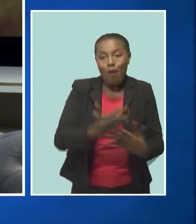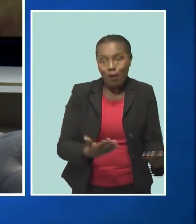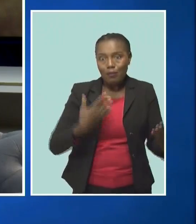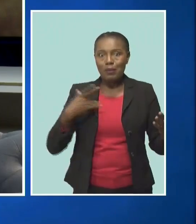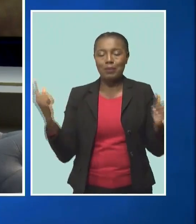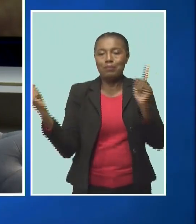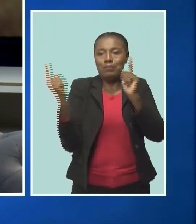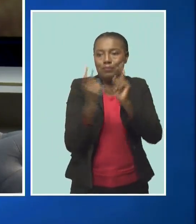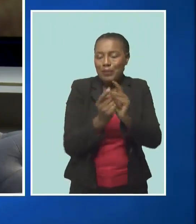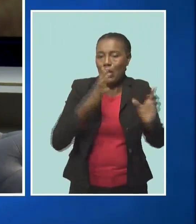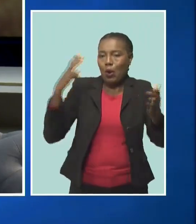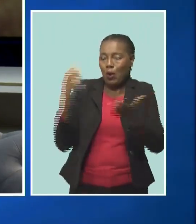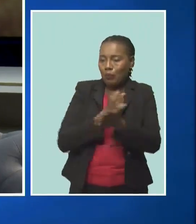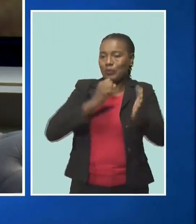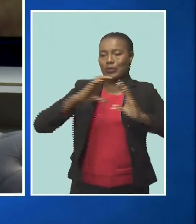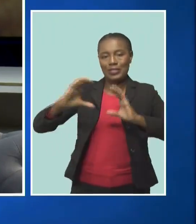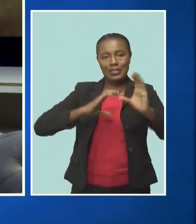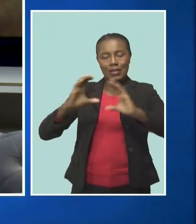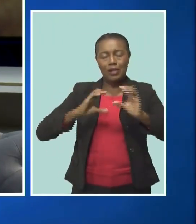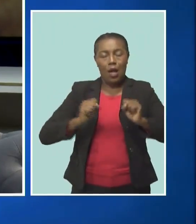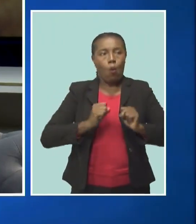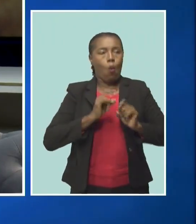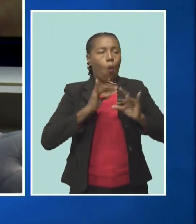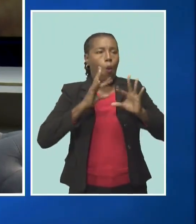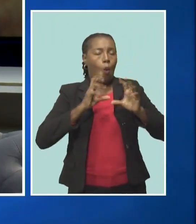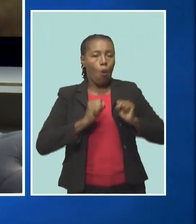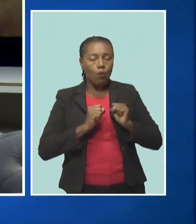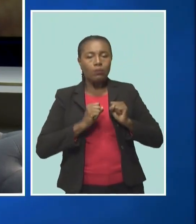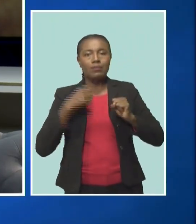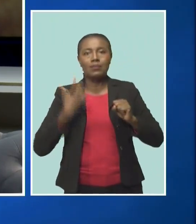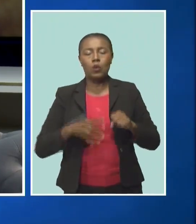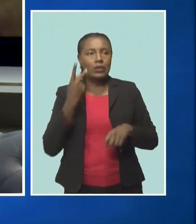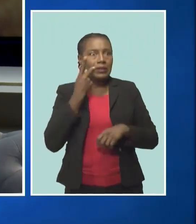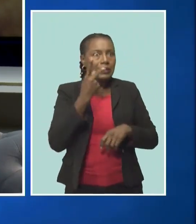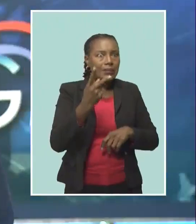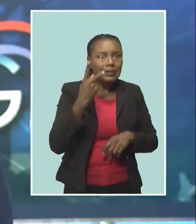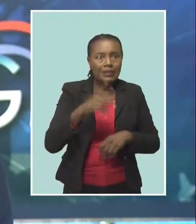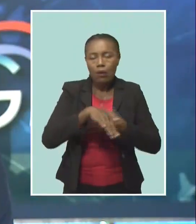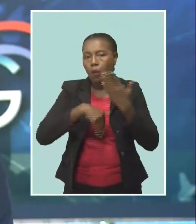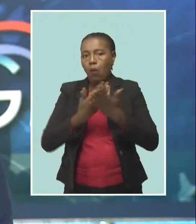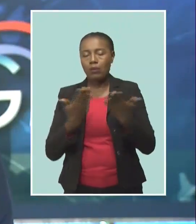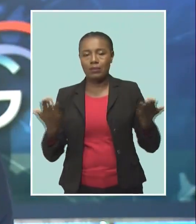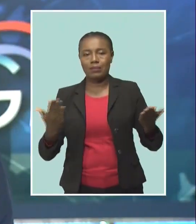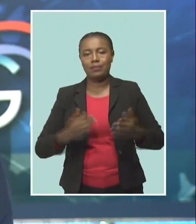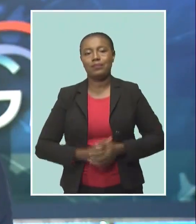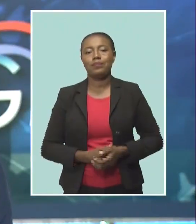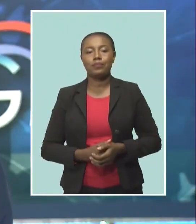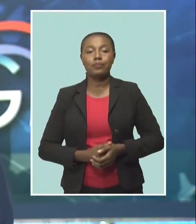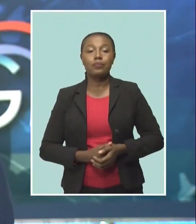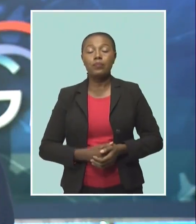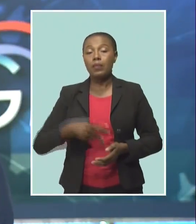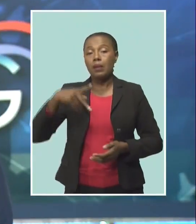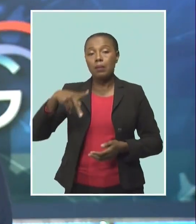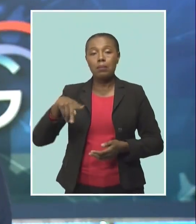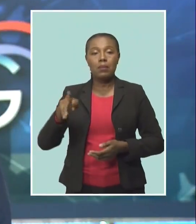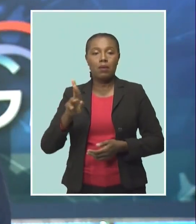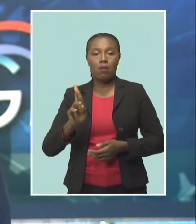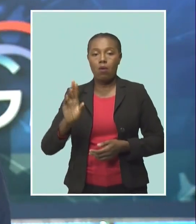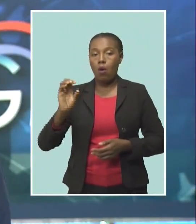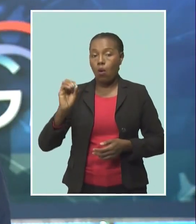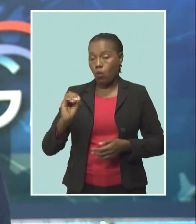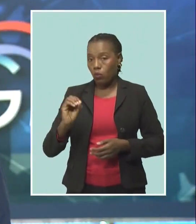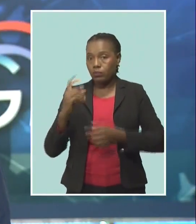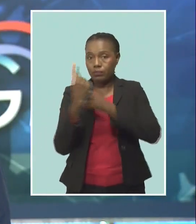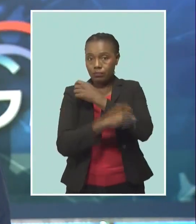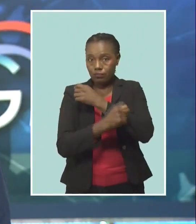talk to them, they're just blown away by all of the things that they've seen. Public Relations Officer with the St. Thomas